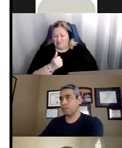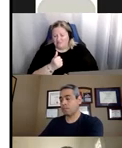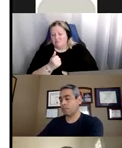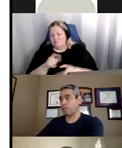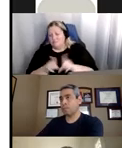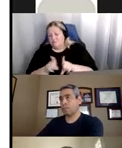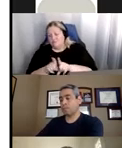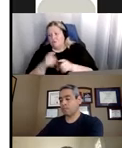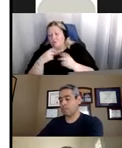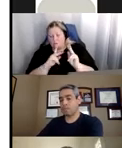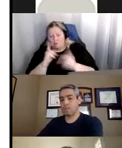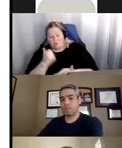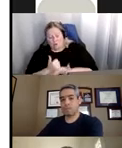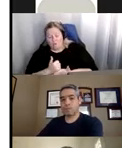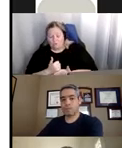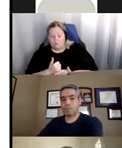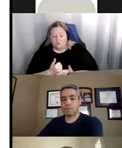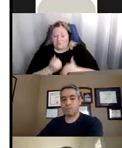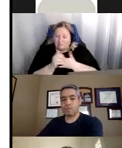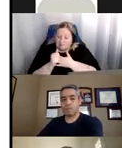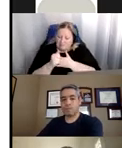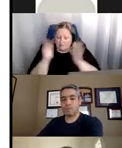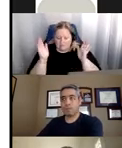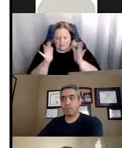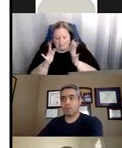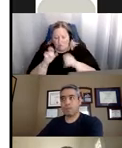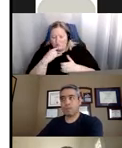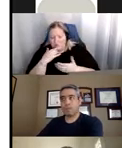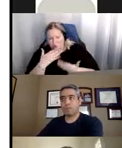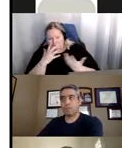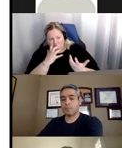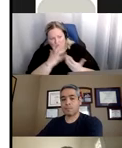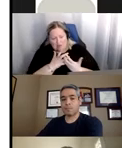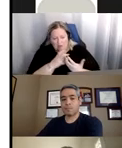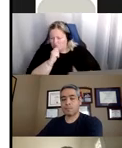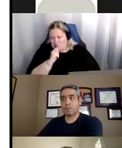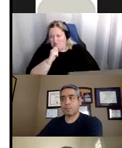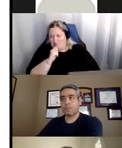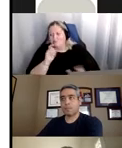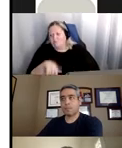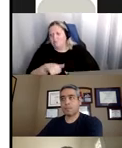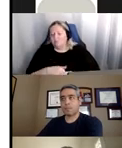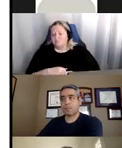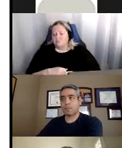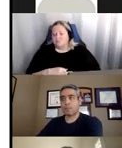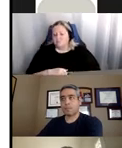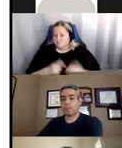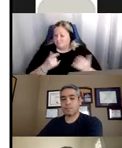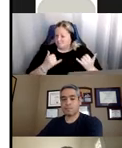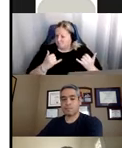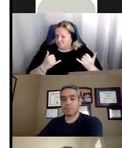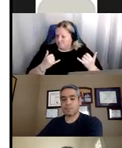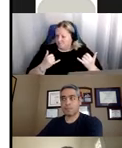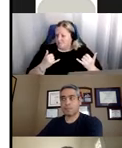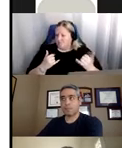people there that will help and maybe help them narrow down what might be good for them to use. Currently, during